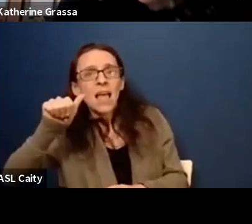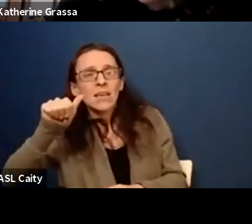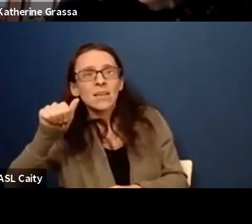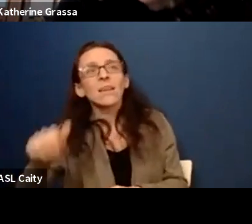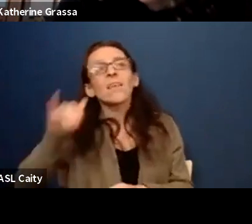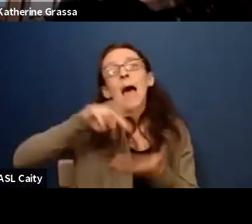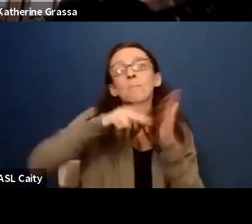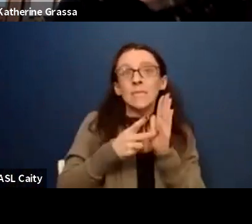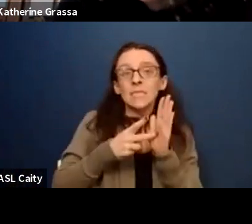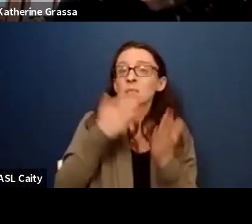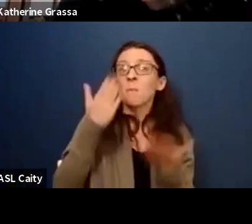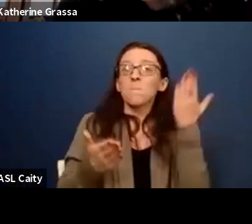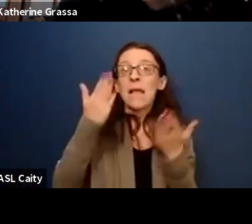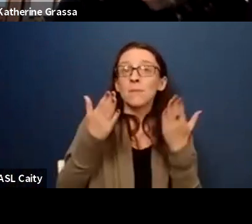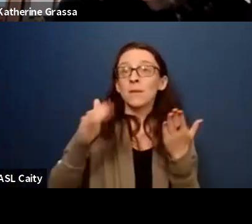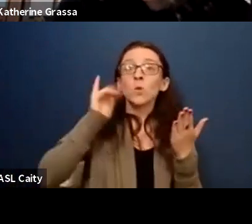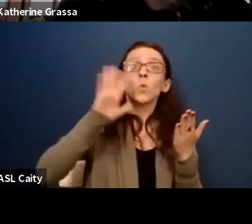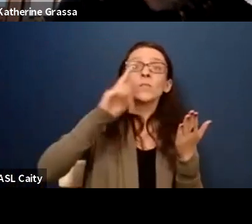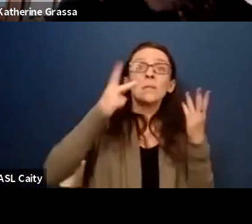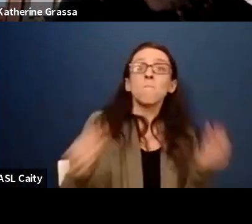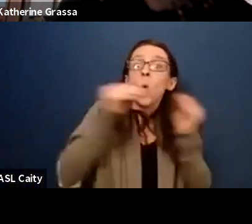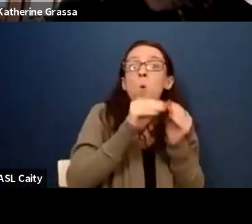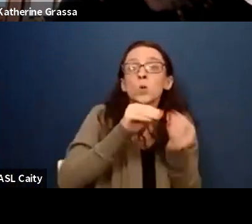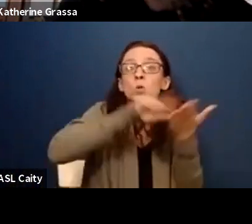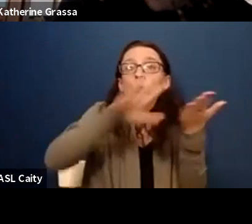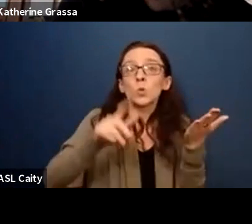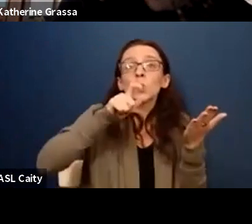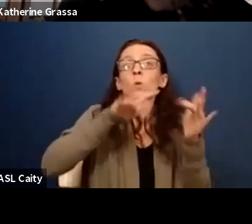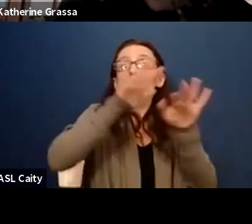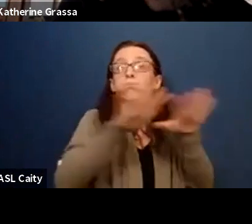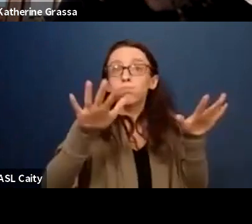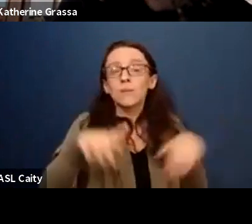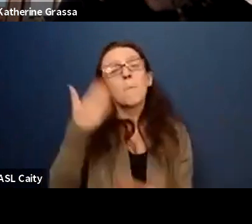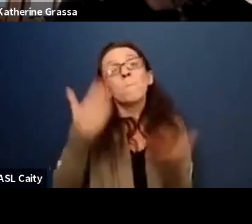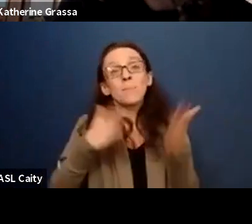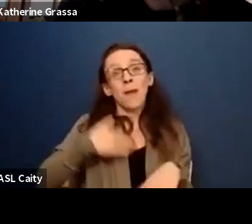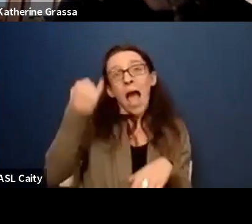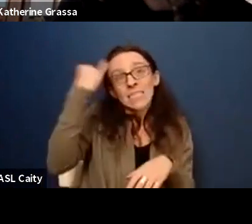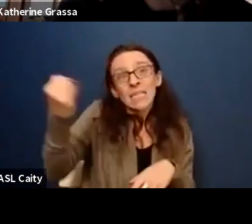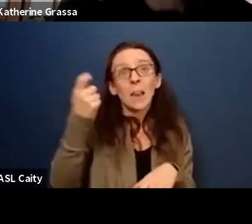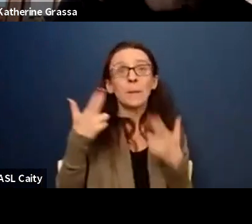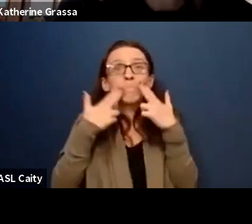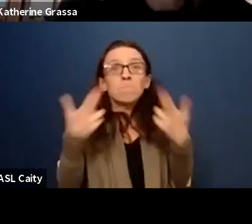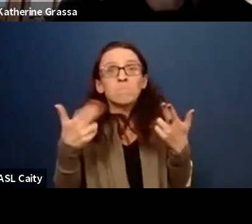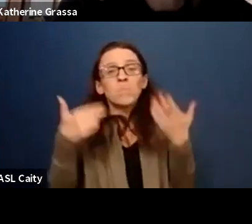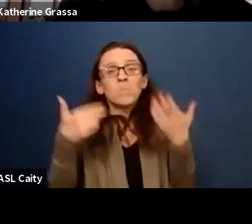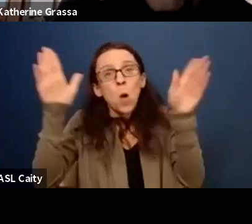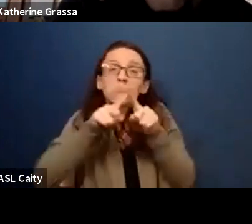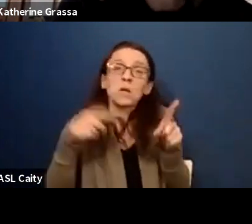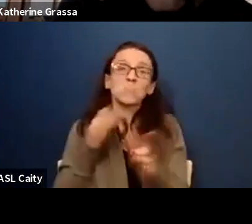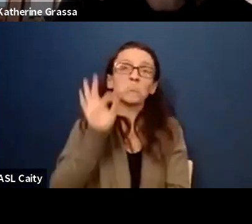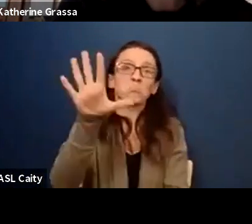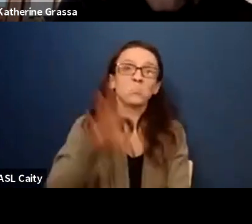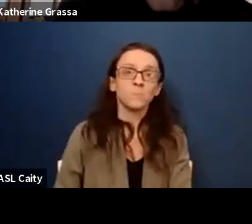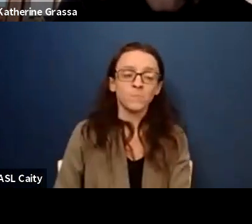might improve in the pipeline. Just a thought, maybe naive. Thank you, Ms. Lum. Dr.